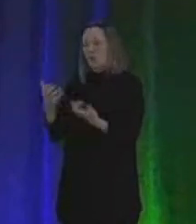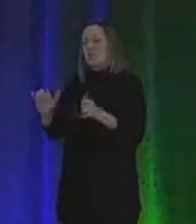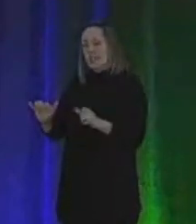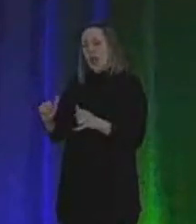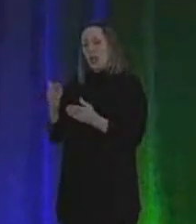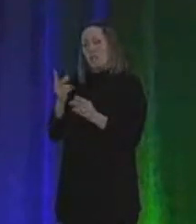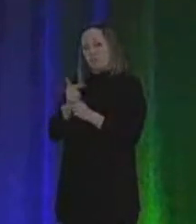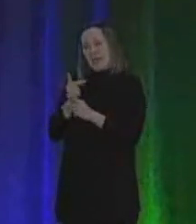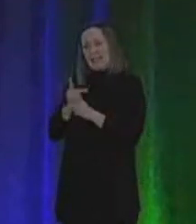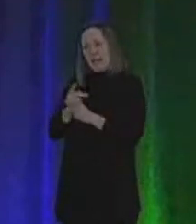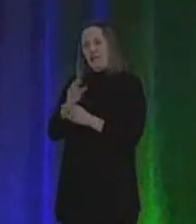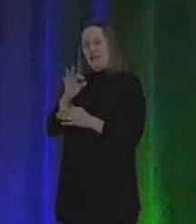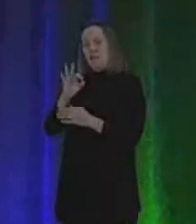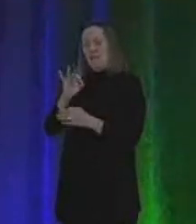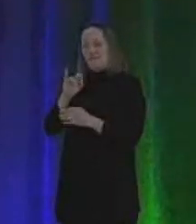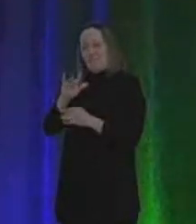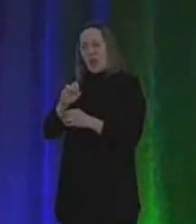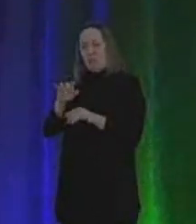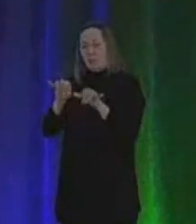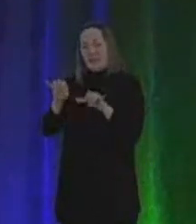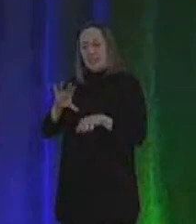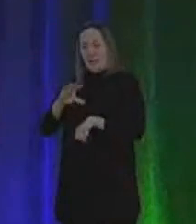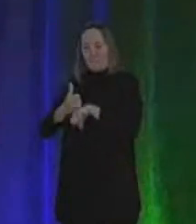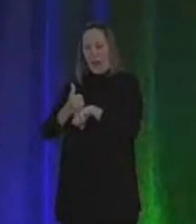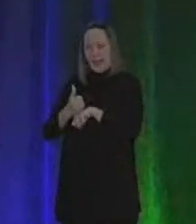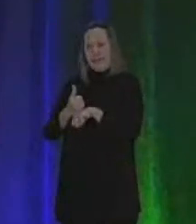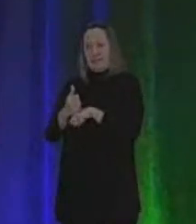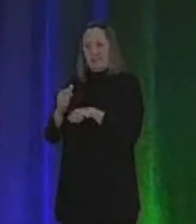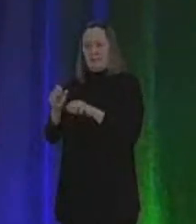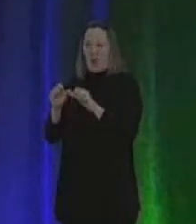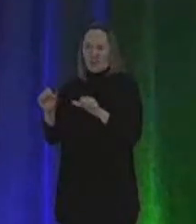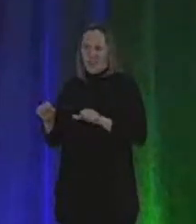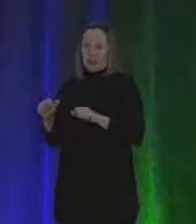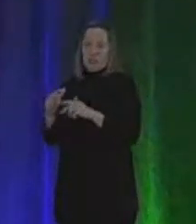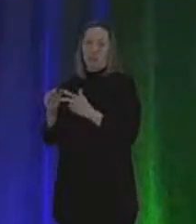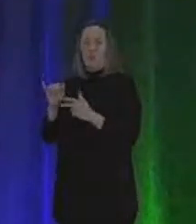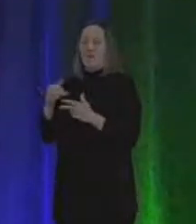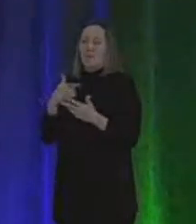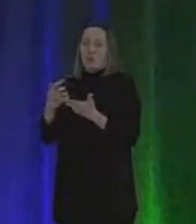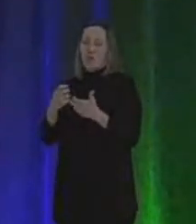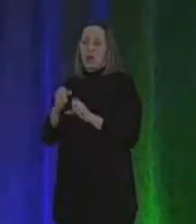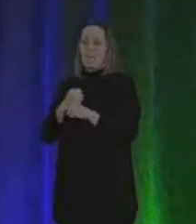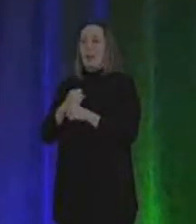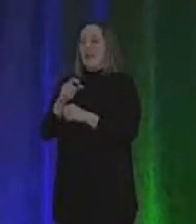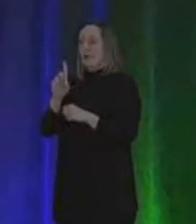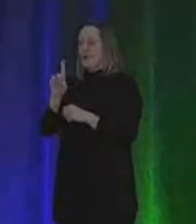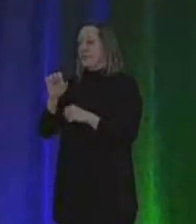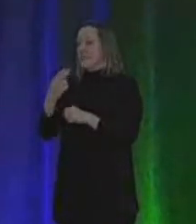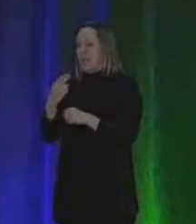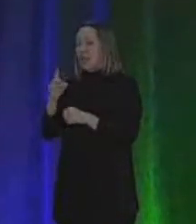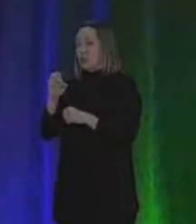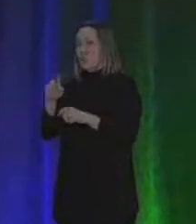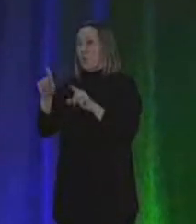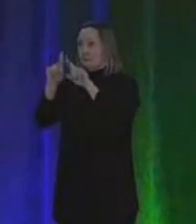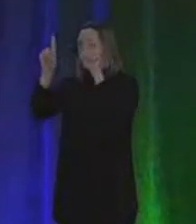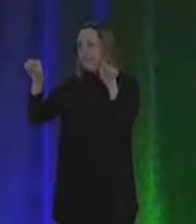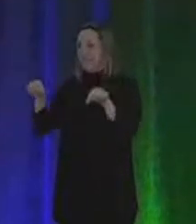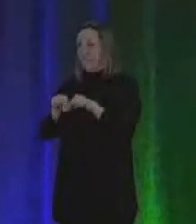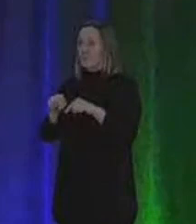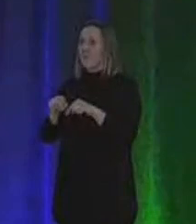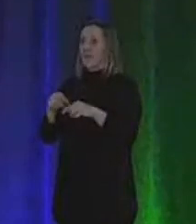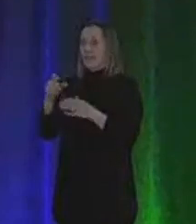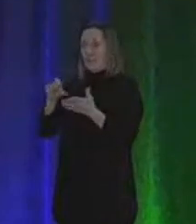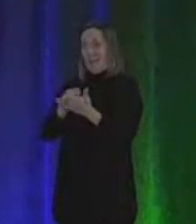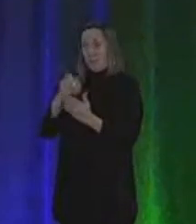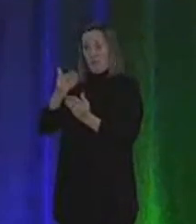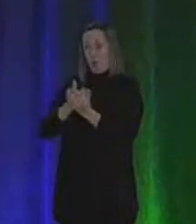file system-based architecture. And so, for example, if we want to create a dashboard page in the pages folder, all you have to do is go and